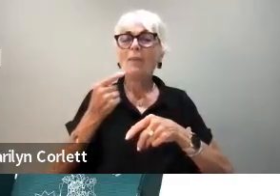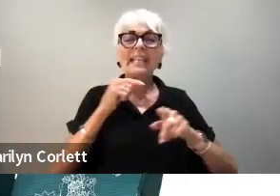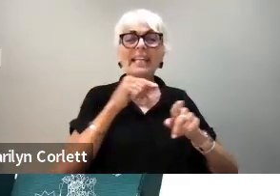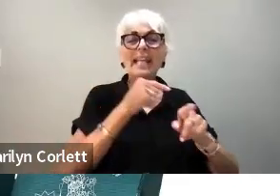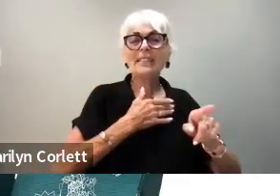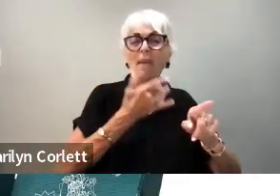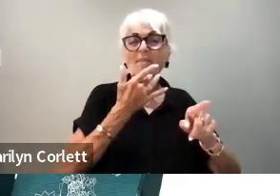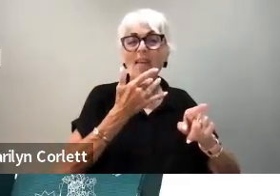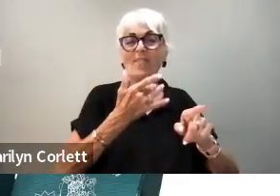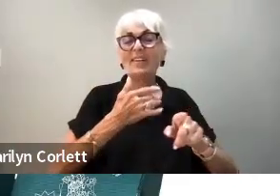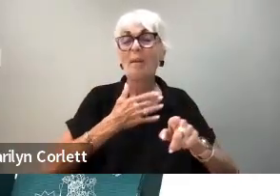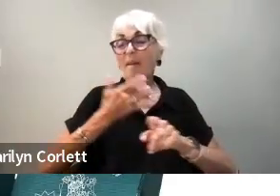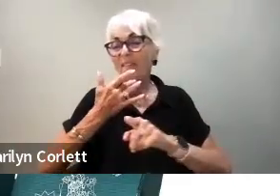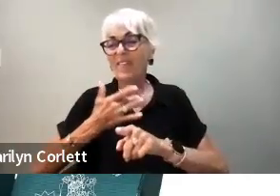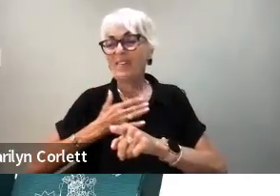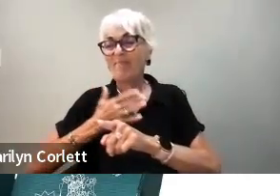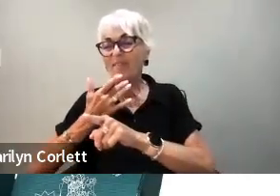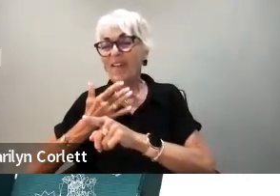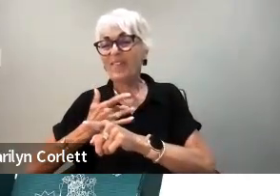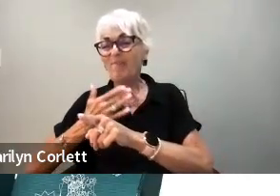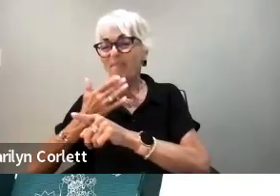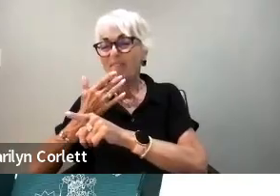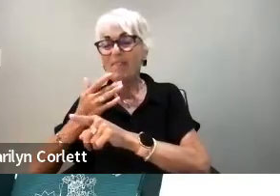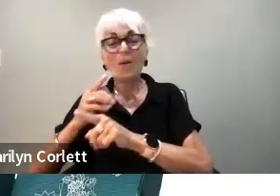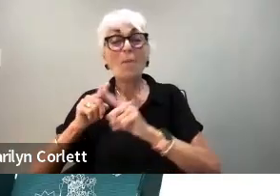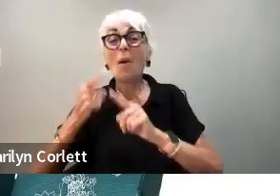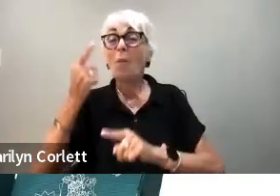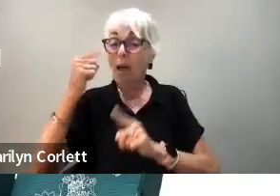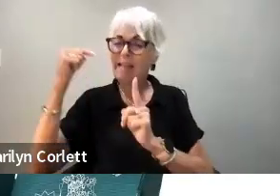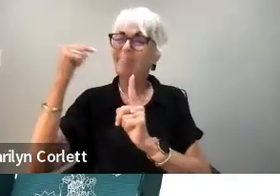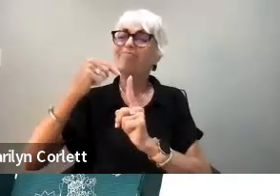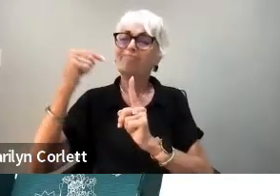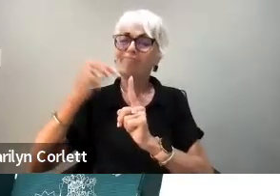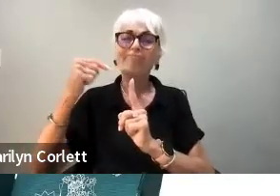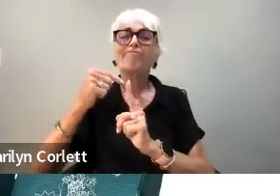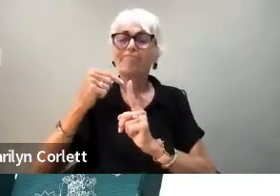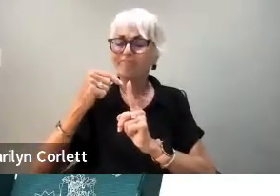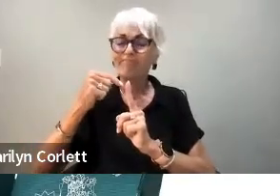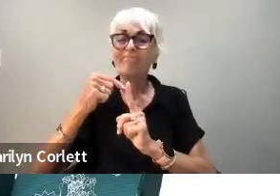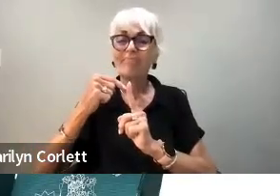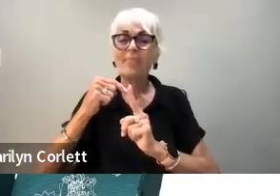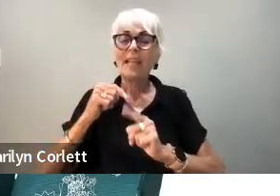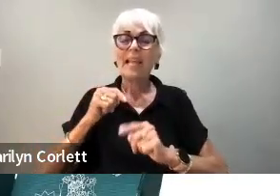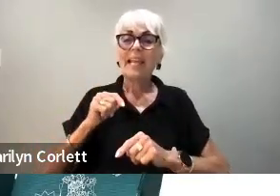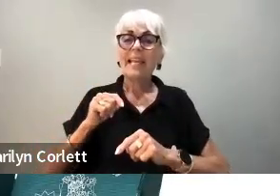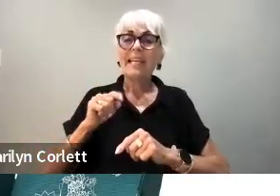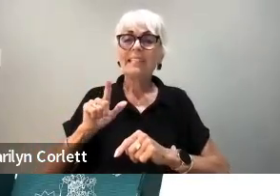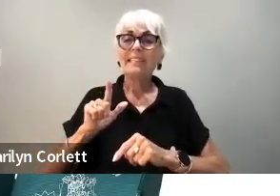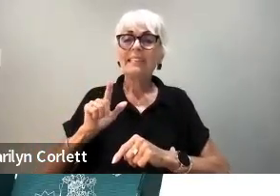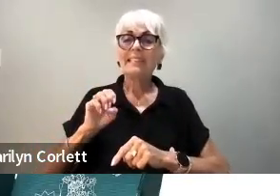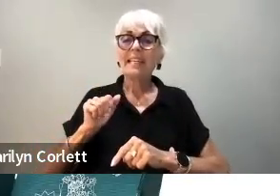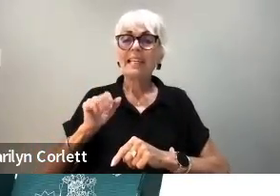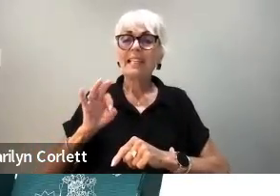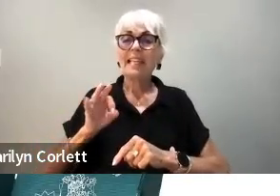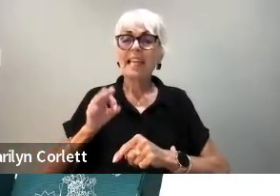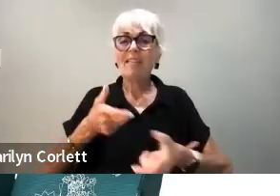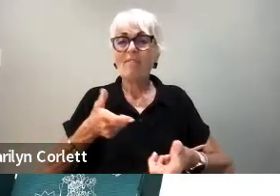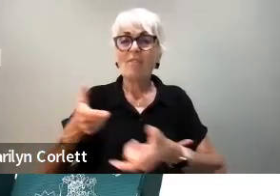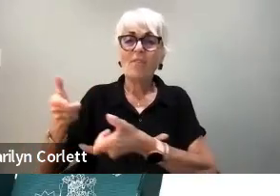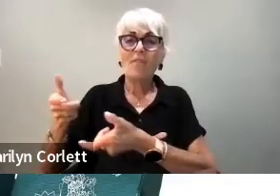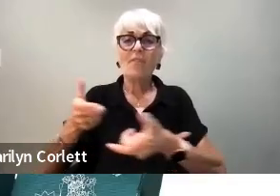AT about everything I talk about. But one of my true favorites is a leaf blower. So with the leaf